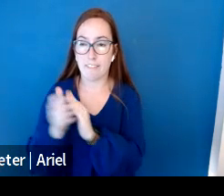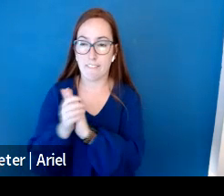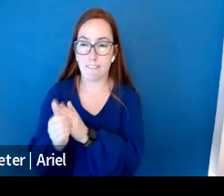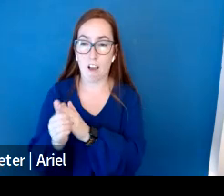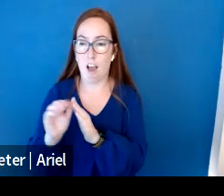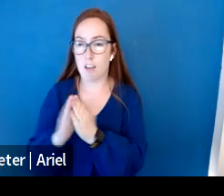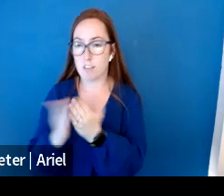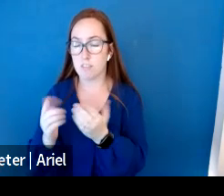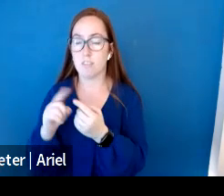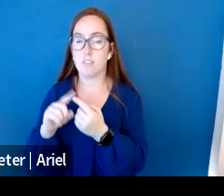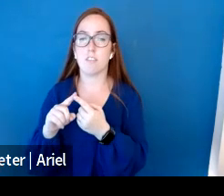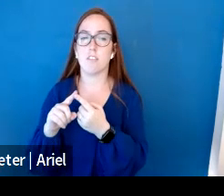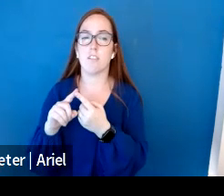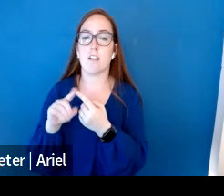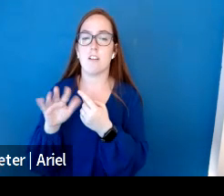okay, in the